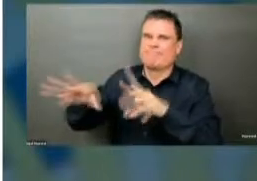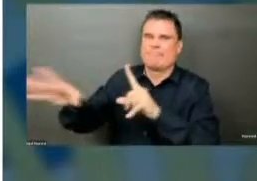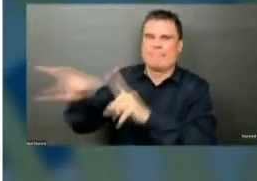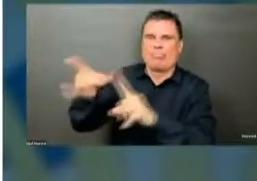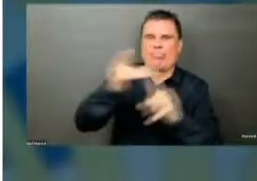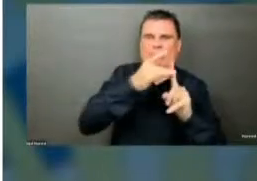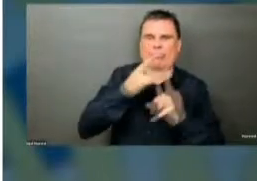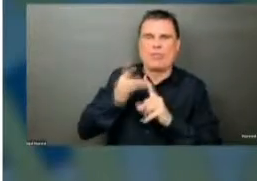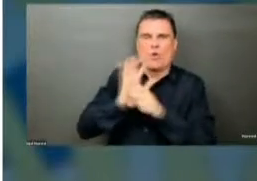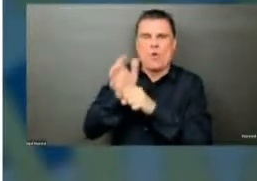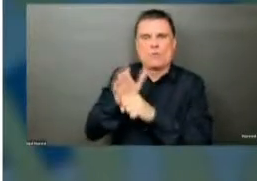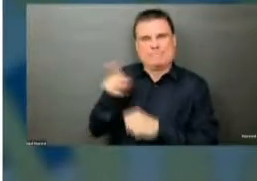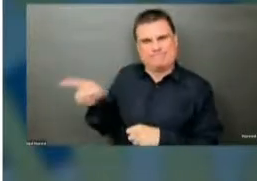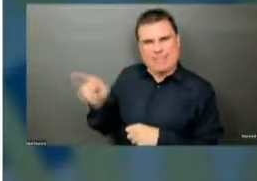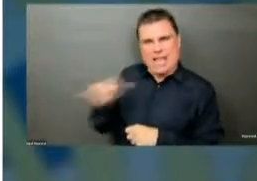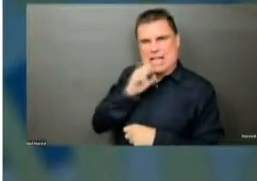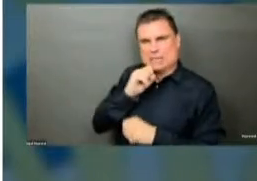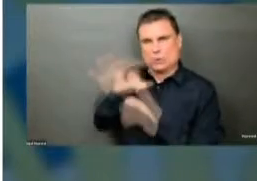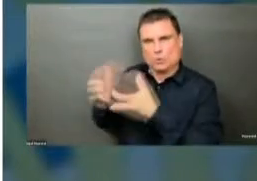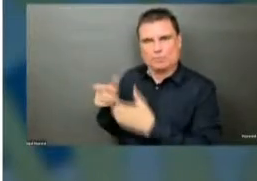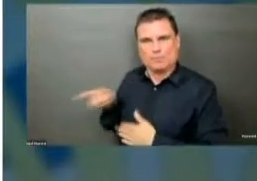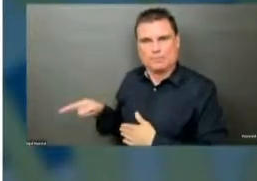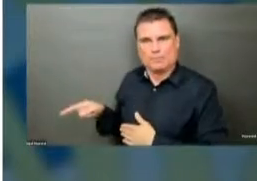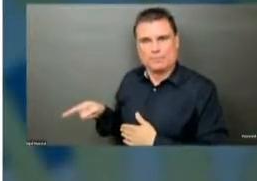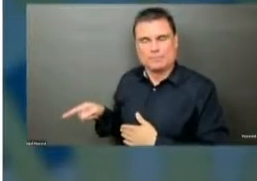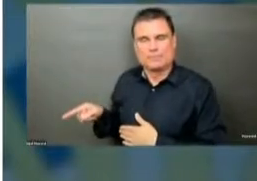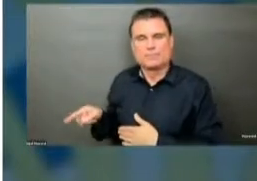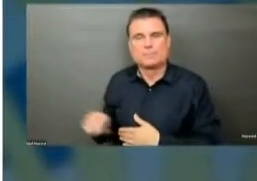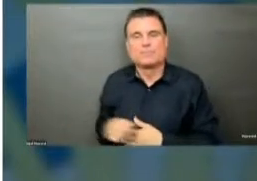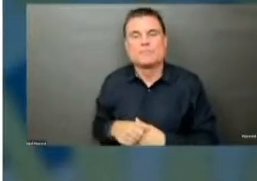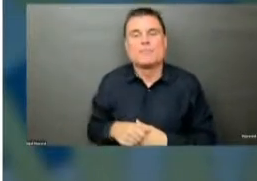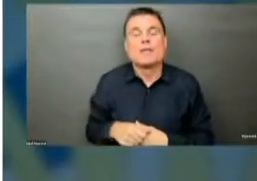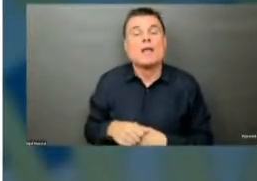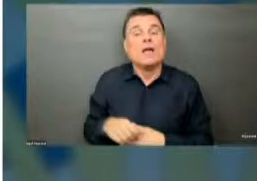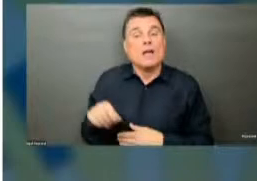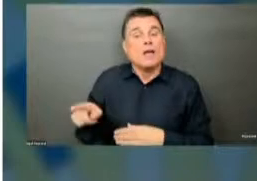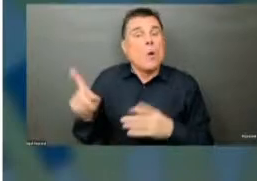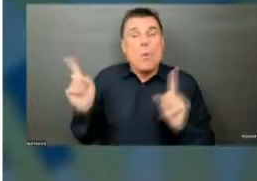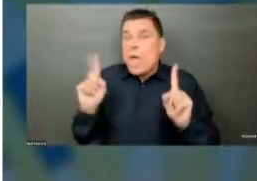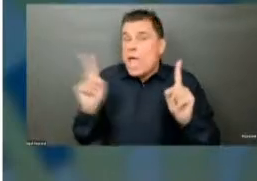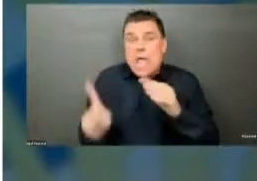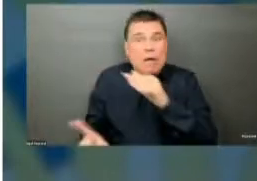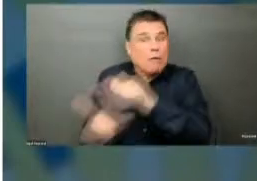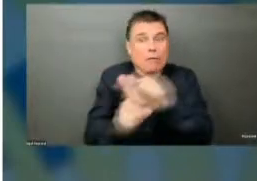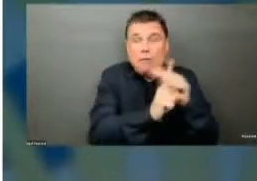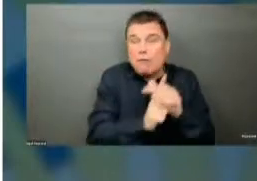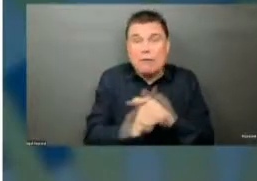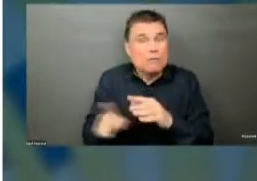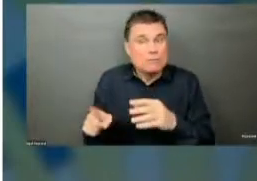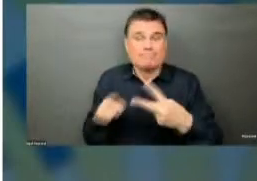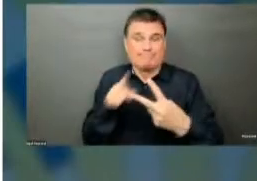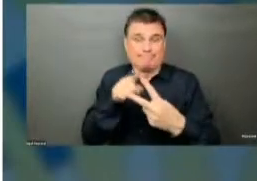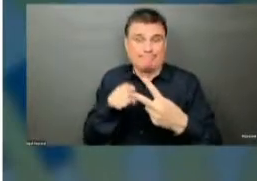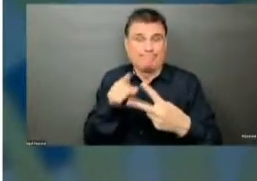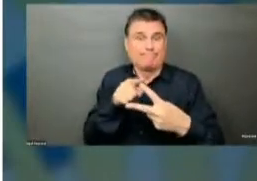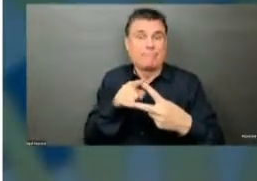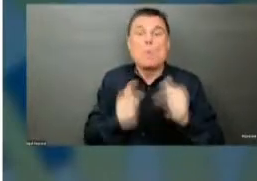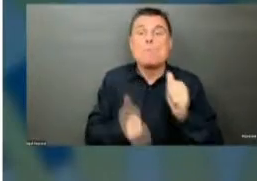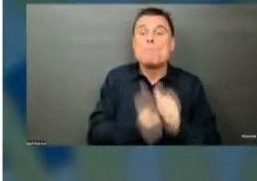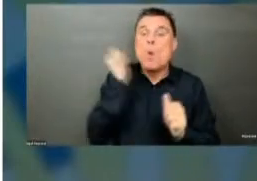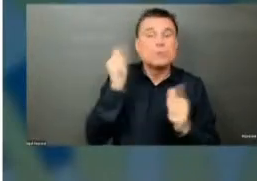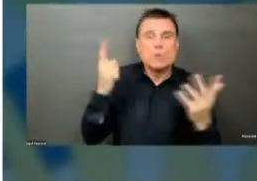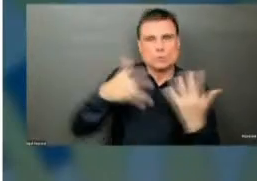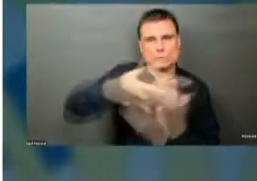where we're seeing transmission events happening. One is in social gatherings and interactions, and that tends to be in the younger age